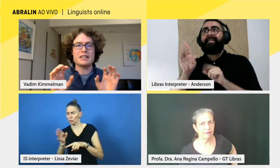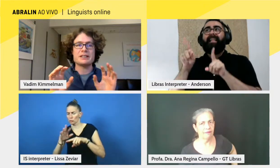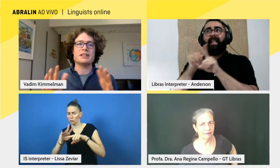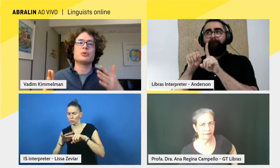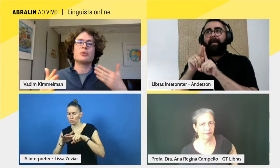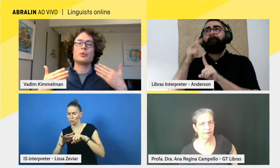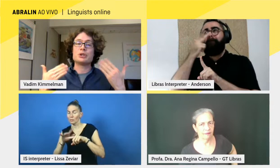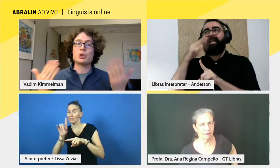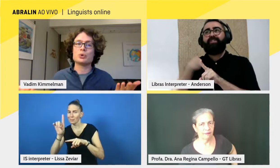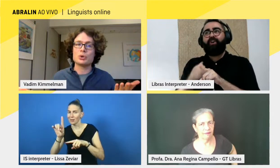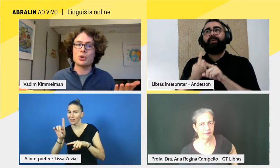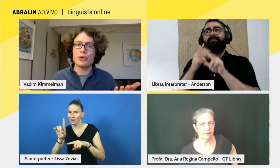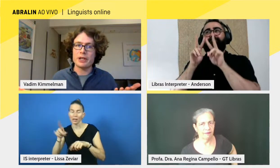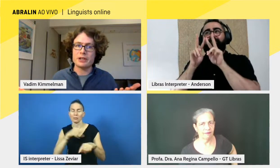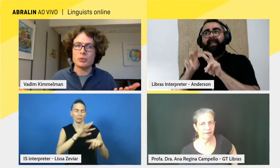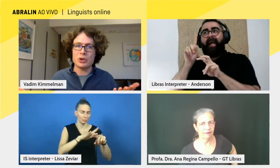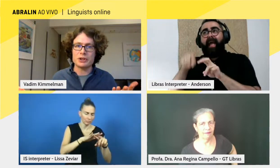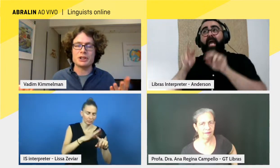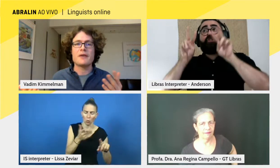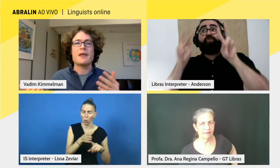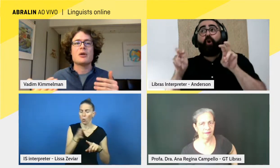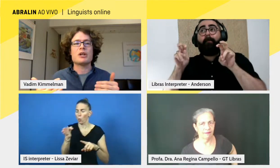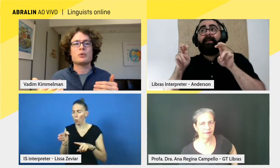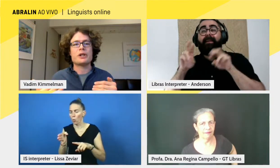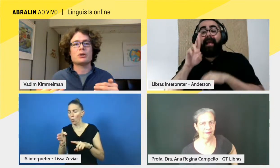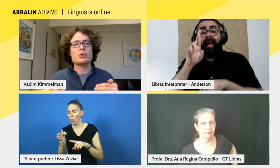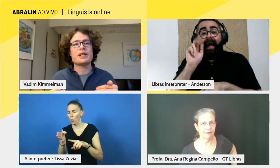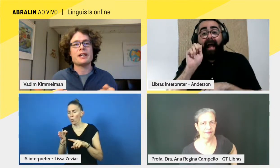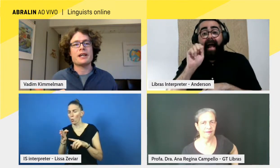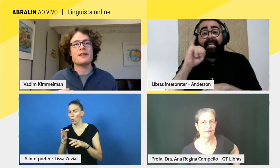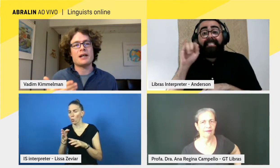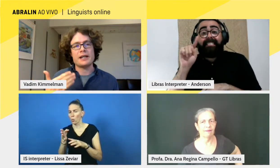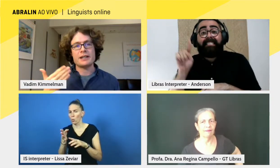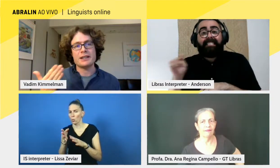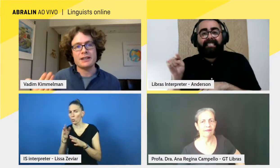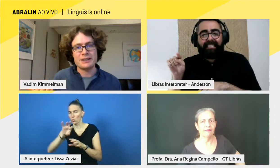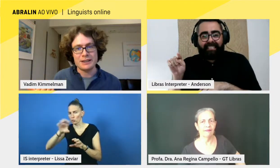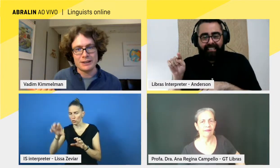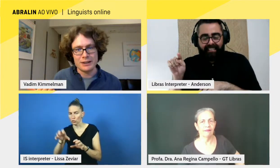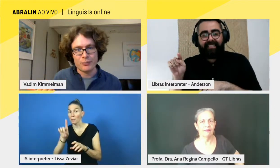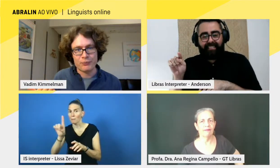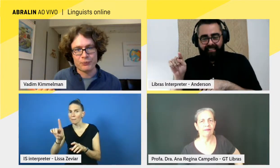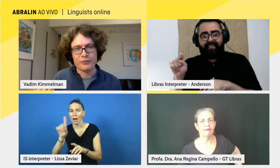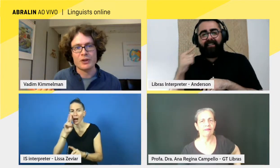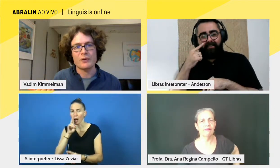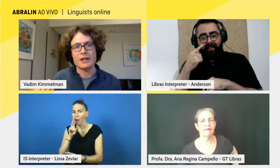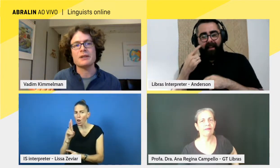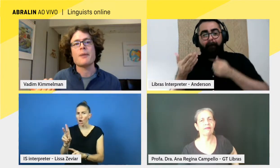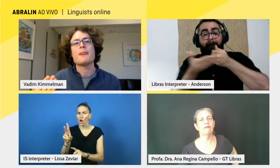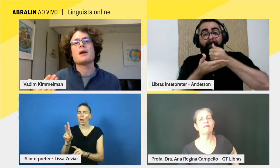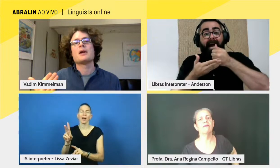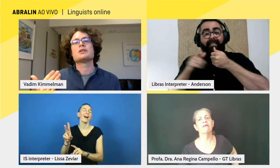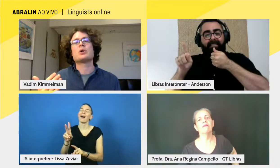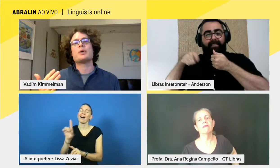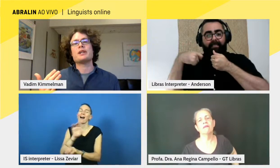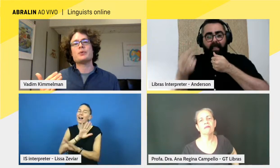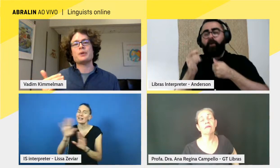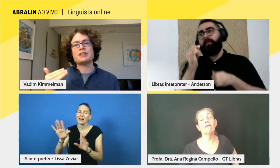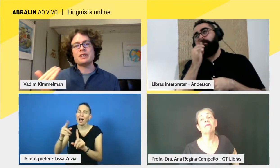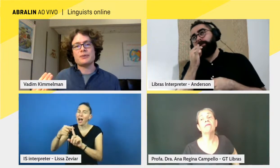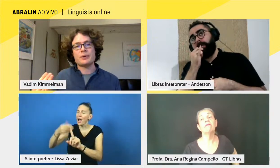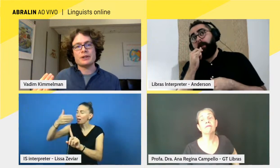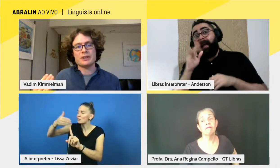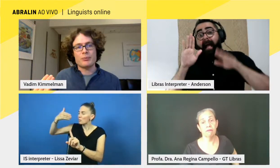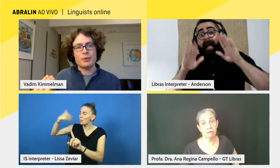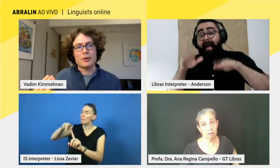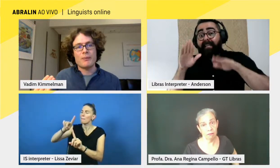more precisely, we don't know the etymology, but we are looking at the iconicity, right? So if